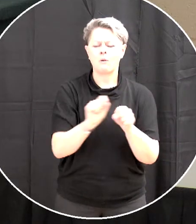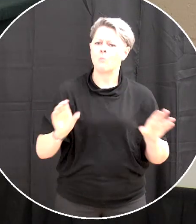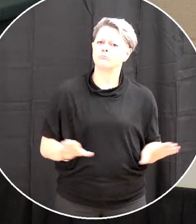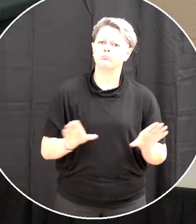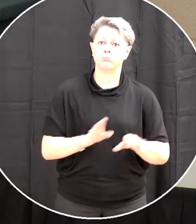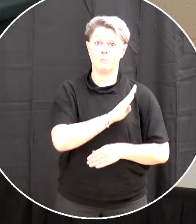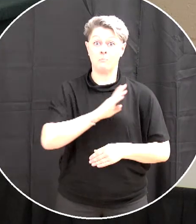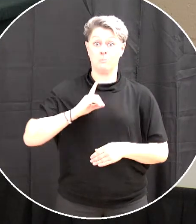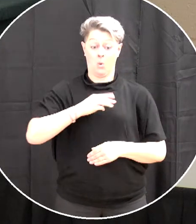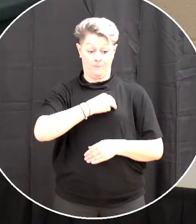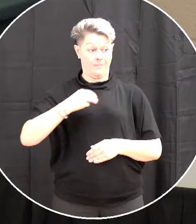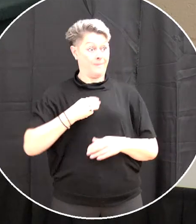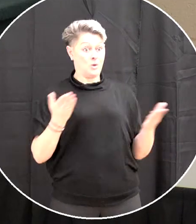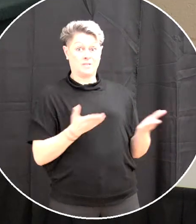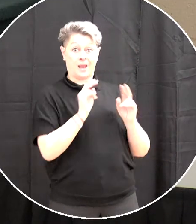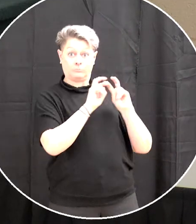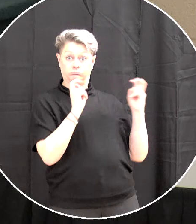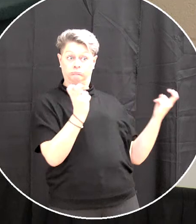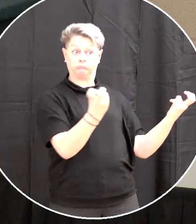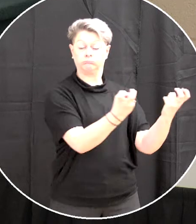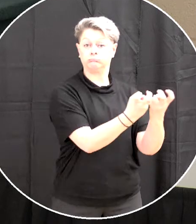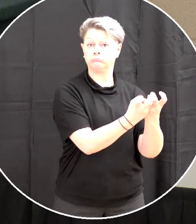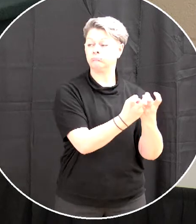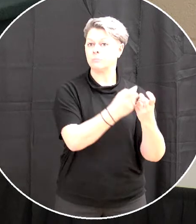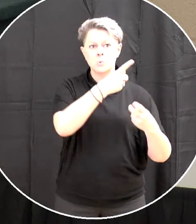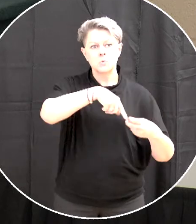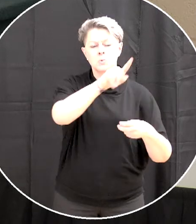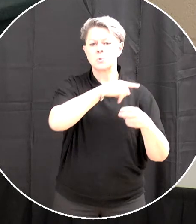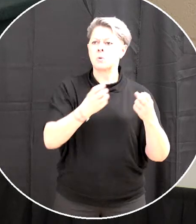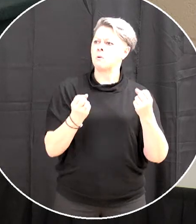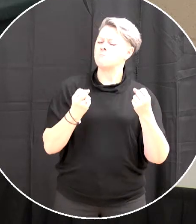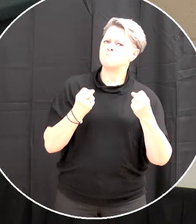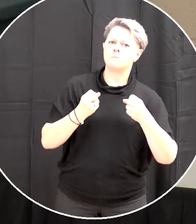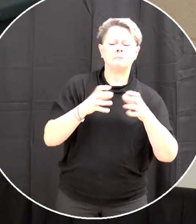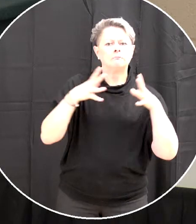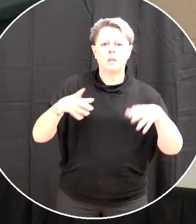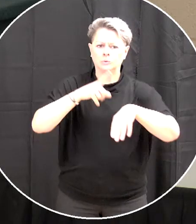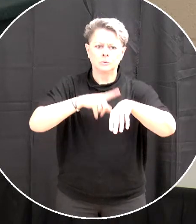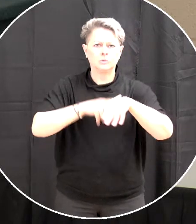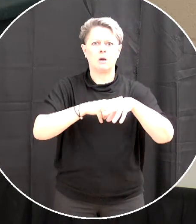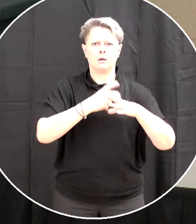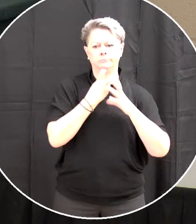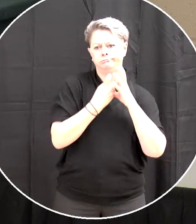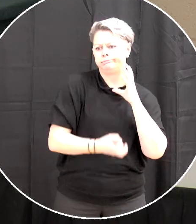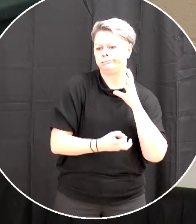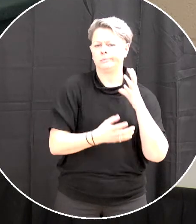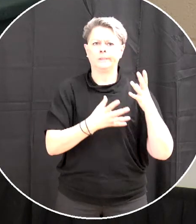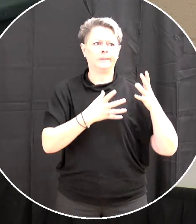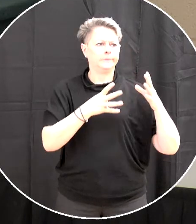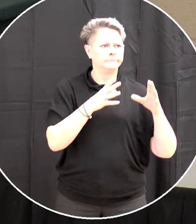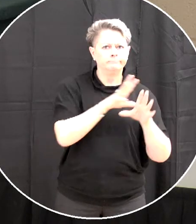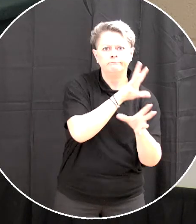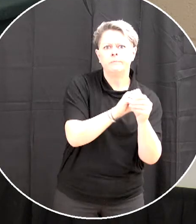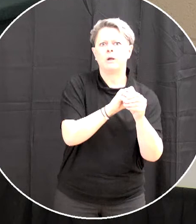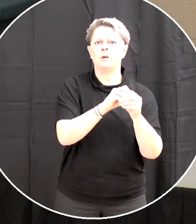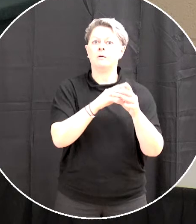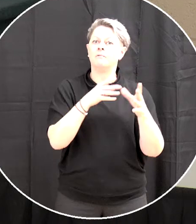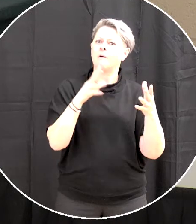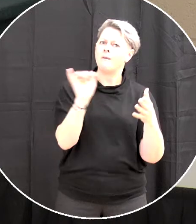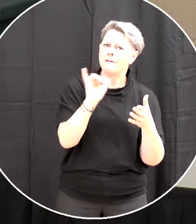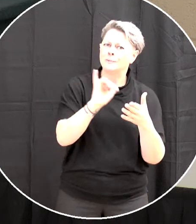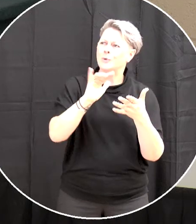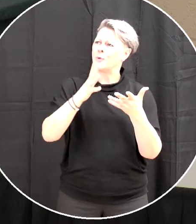have put in the hours of time to commit to this particular piece. And not only in those areas, the supports that our schools get